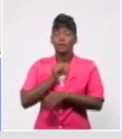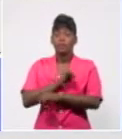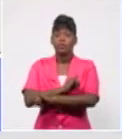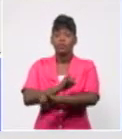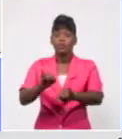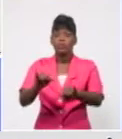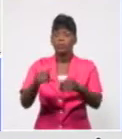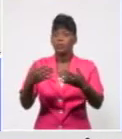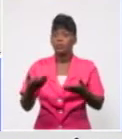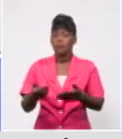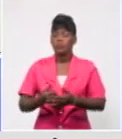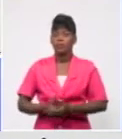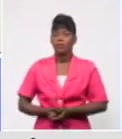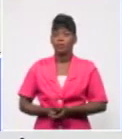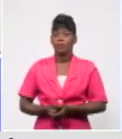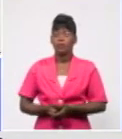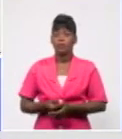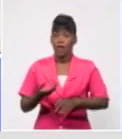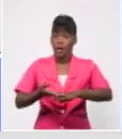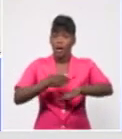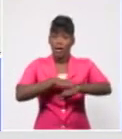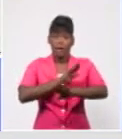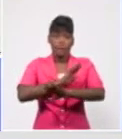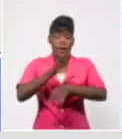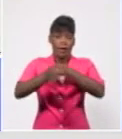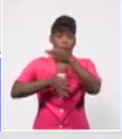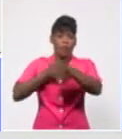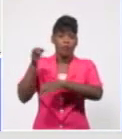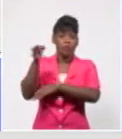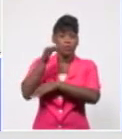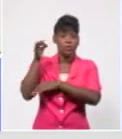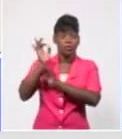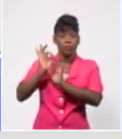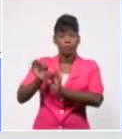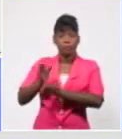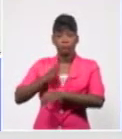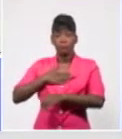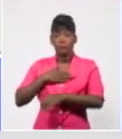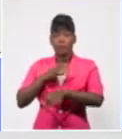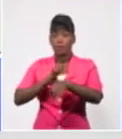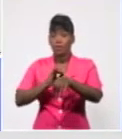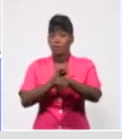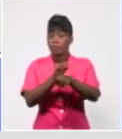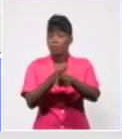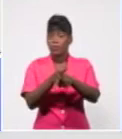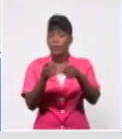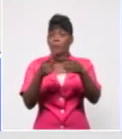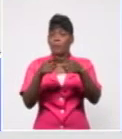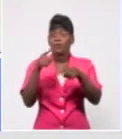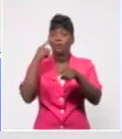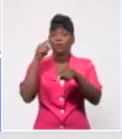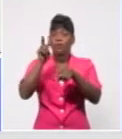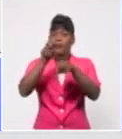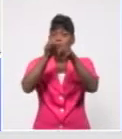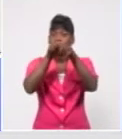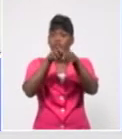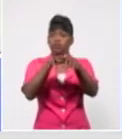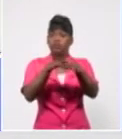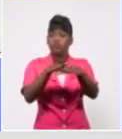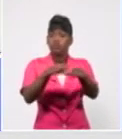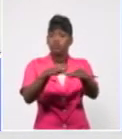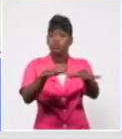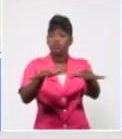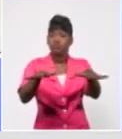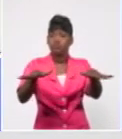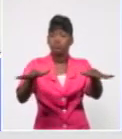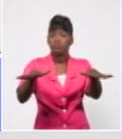of Arroyo Naranjo indicated by a red dot. Thanks for your support, Lillian. Therefore, Havana's confirmed rate